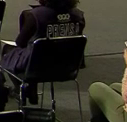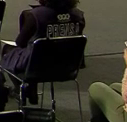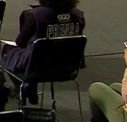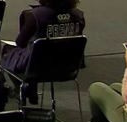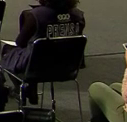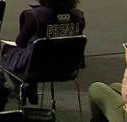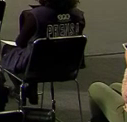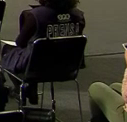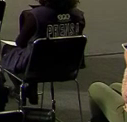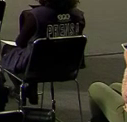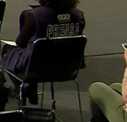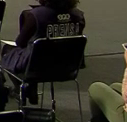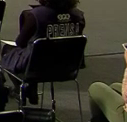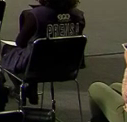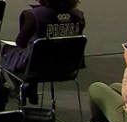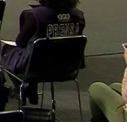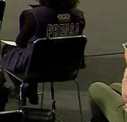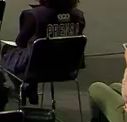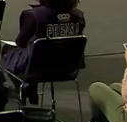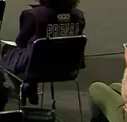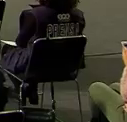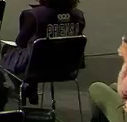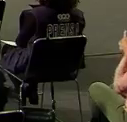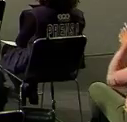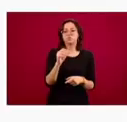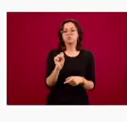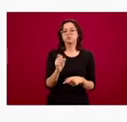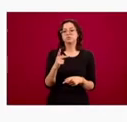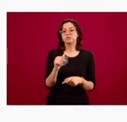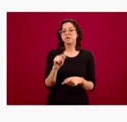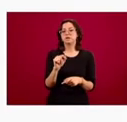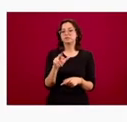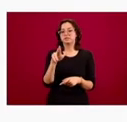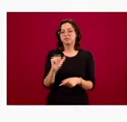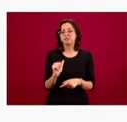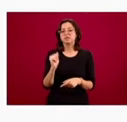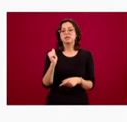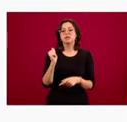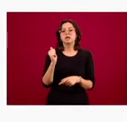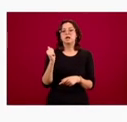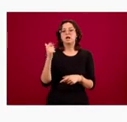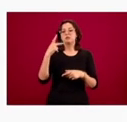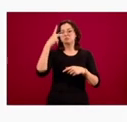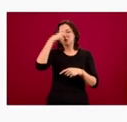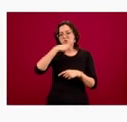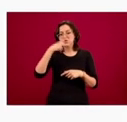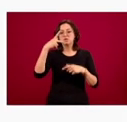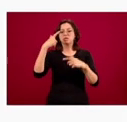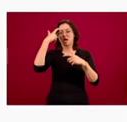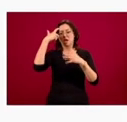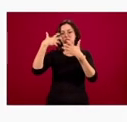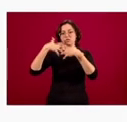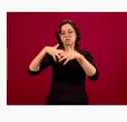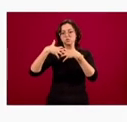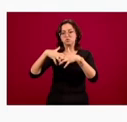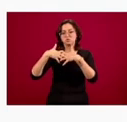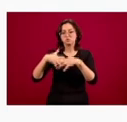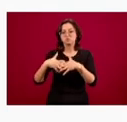work of a multidimensional specialized team that involves